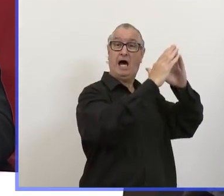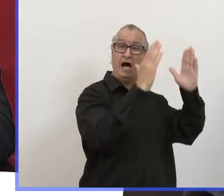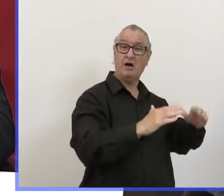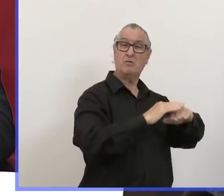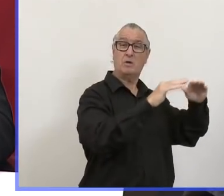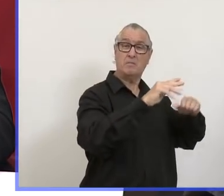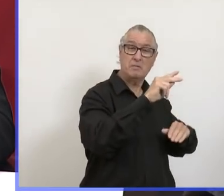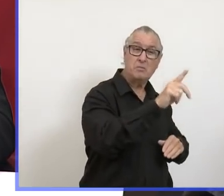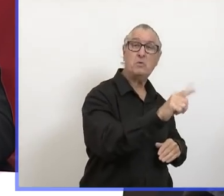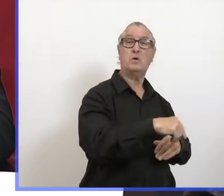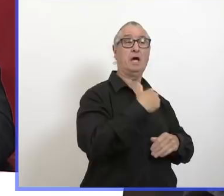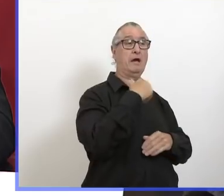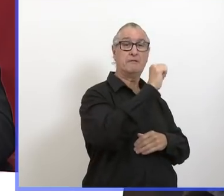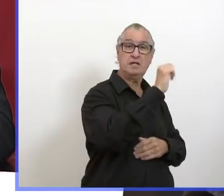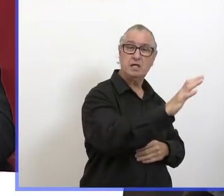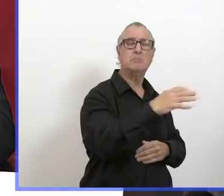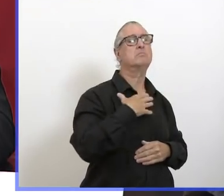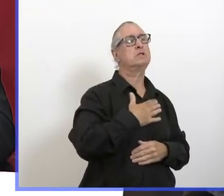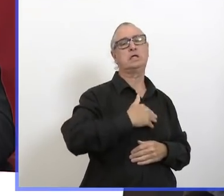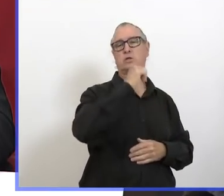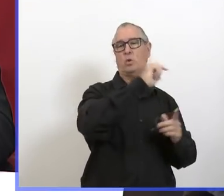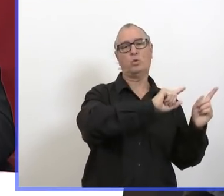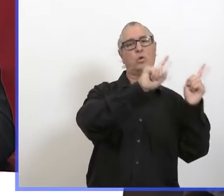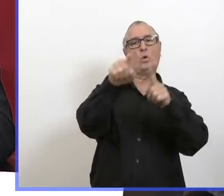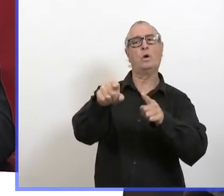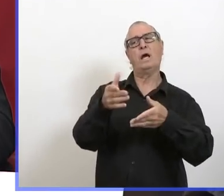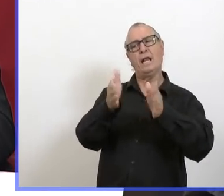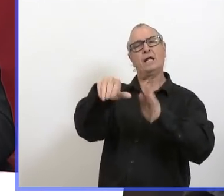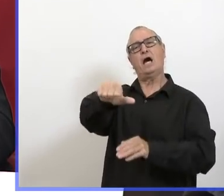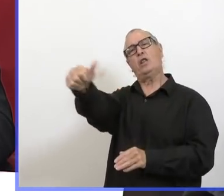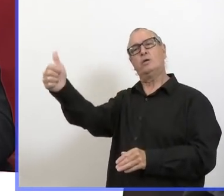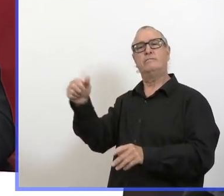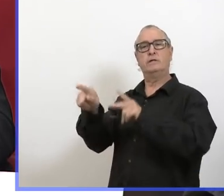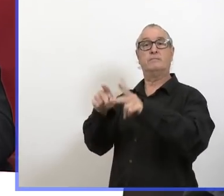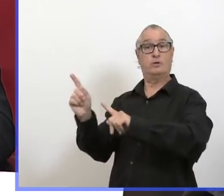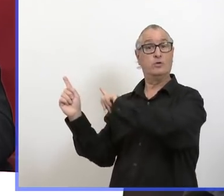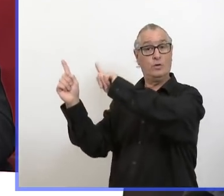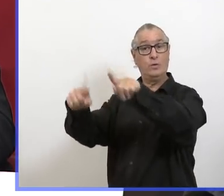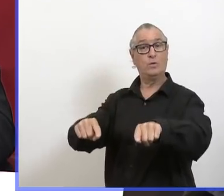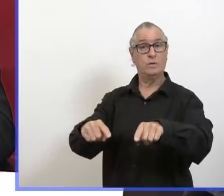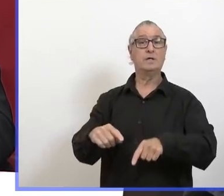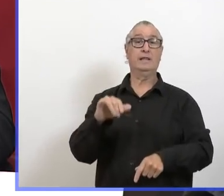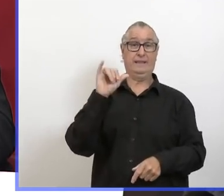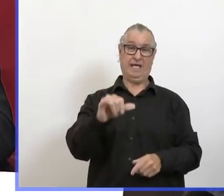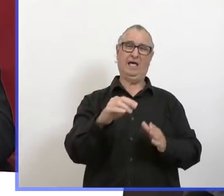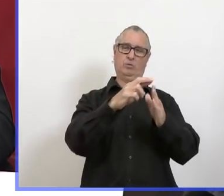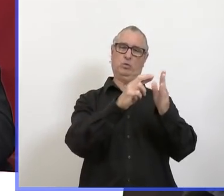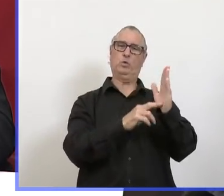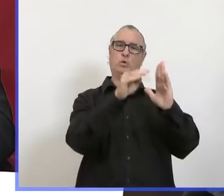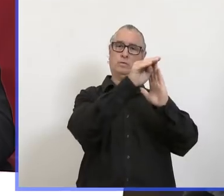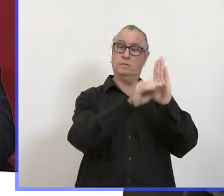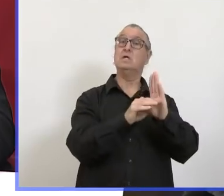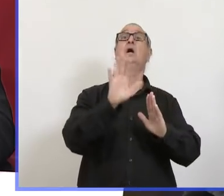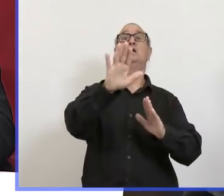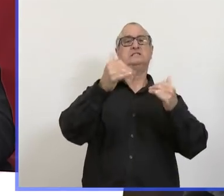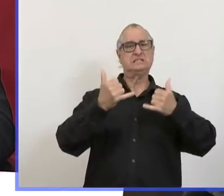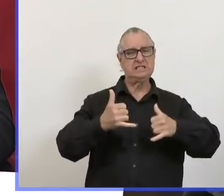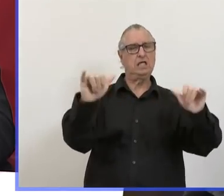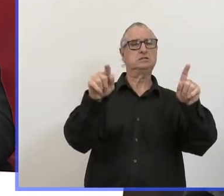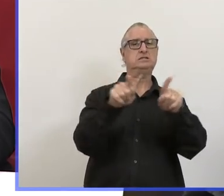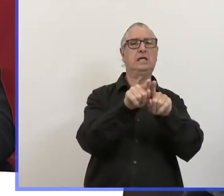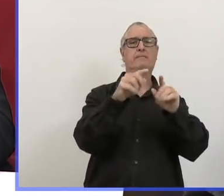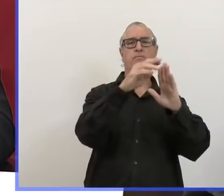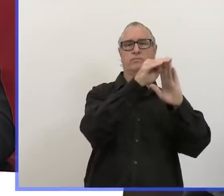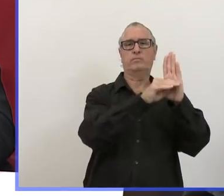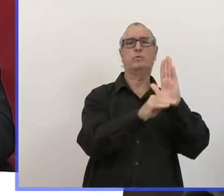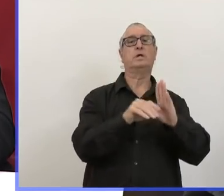with people who do not reside at the same private residence continue to apply. The orders are in effect until June 12 at